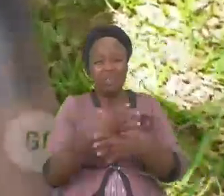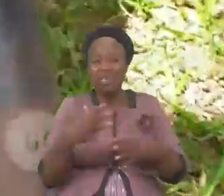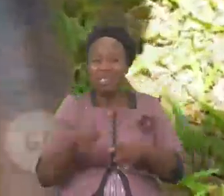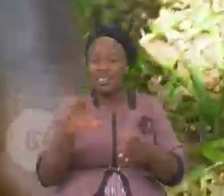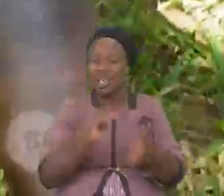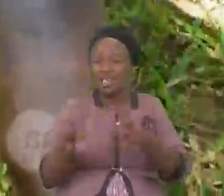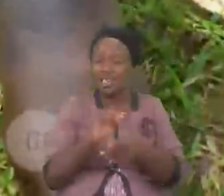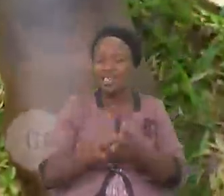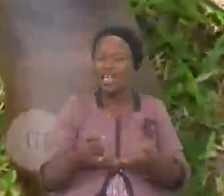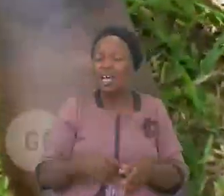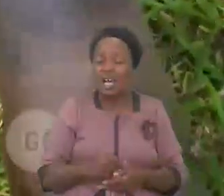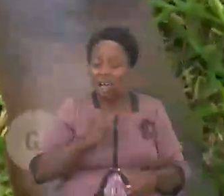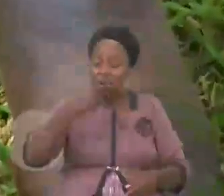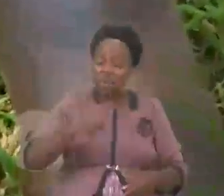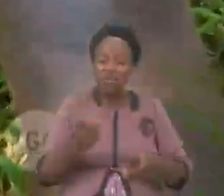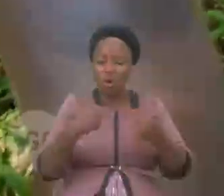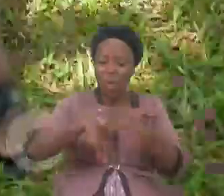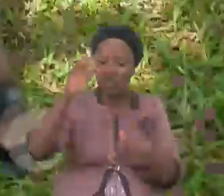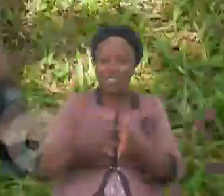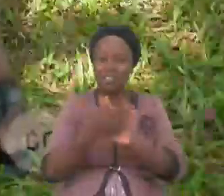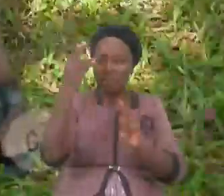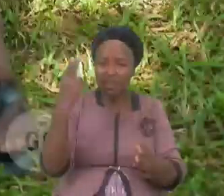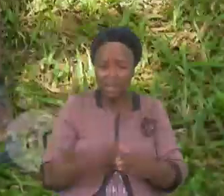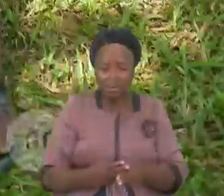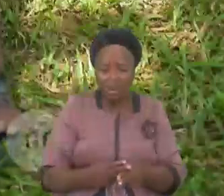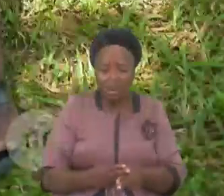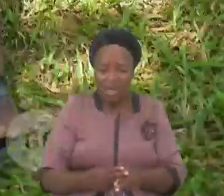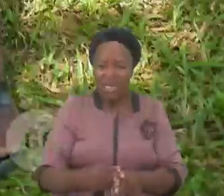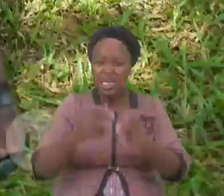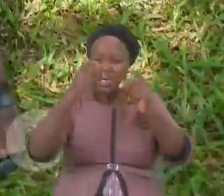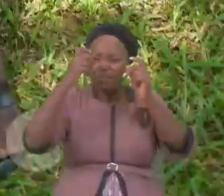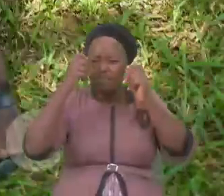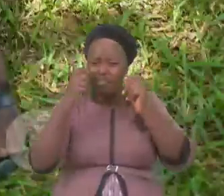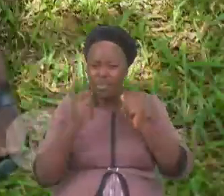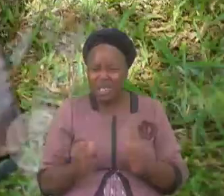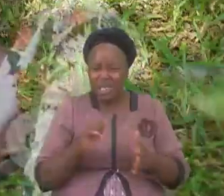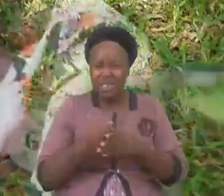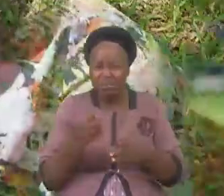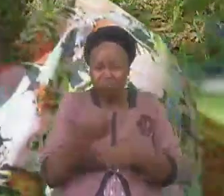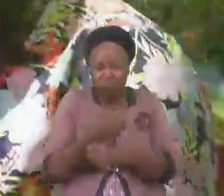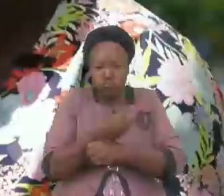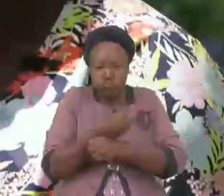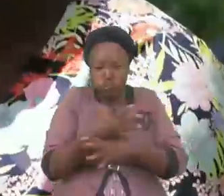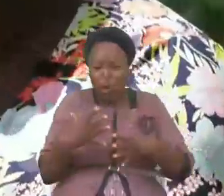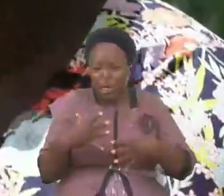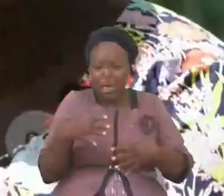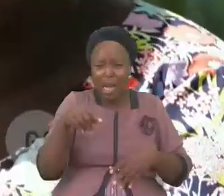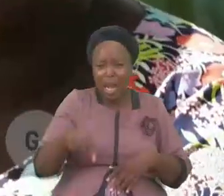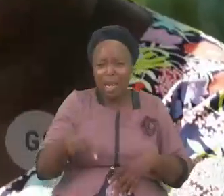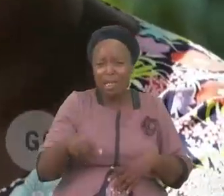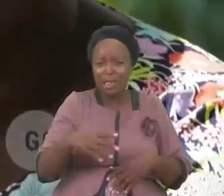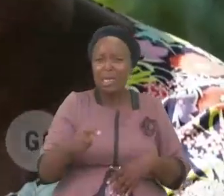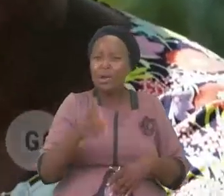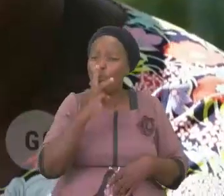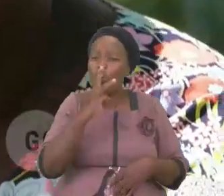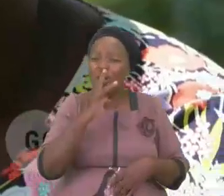Immediately, my swollen leg, there is water all over my leg, the thing bursts and start pouring water.